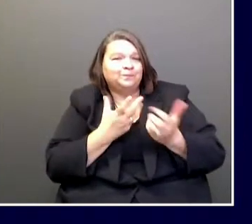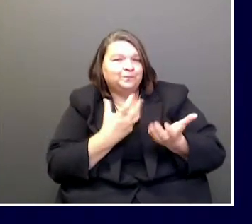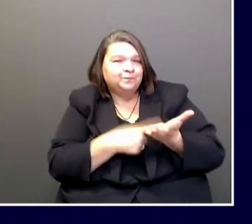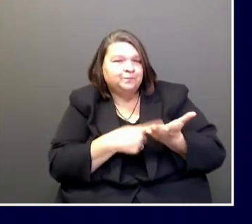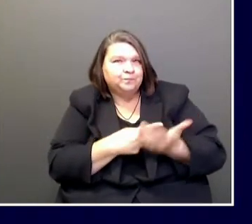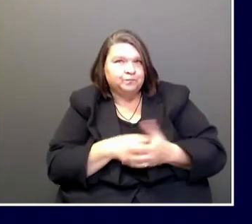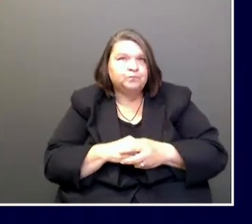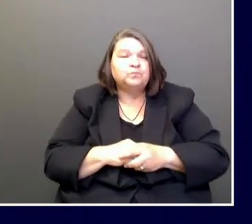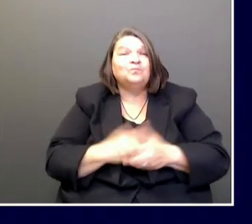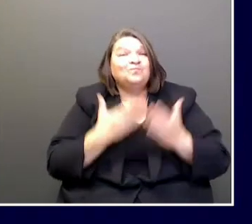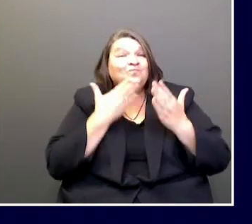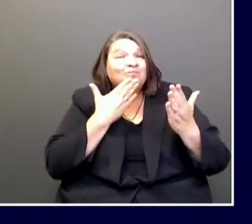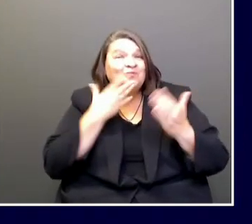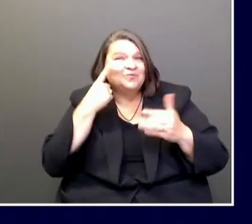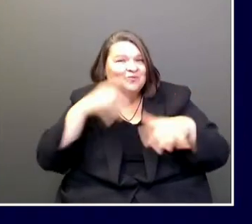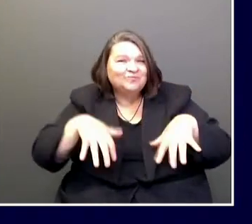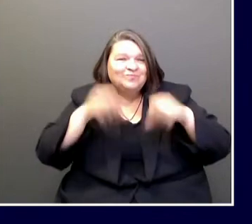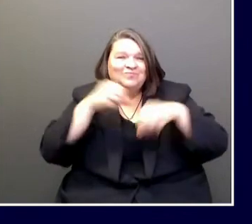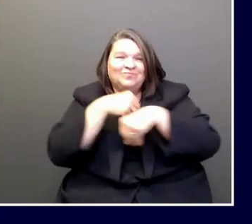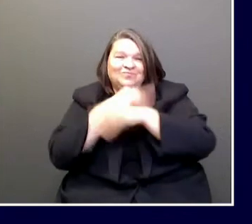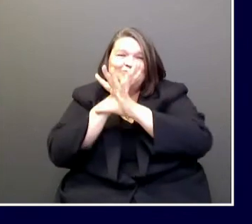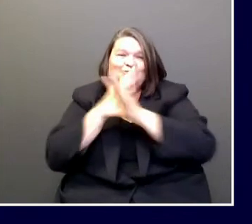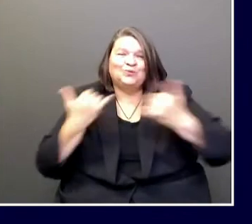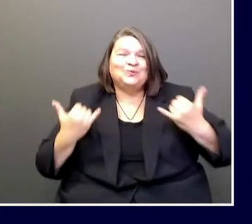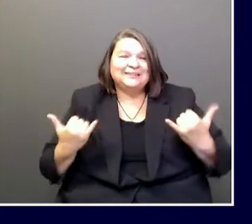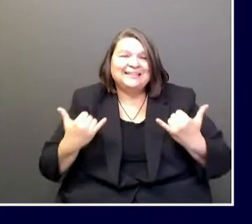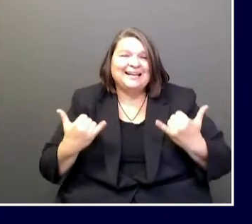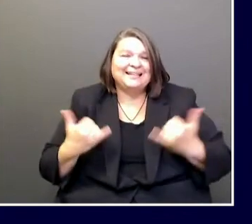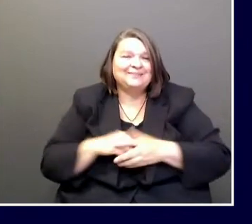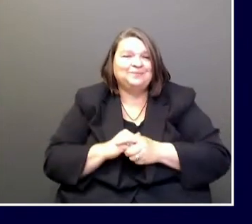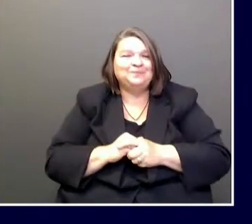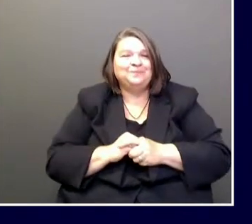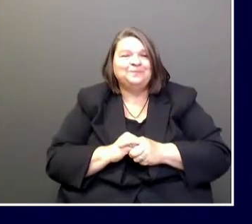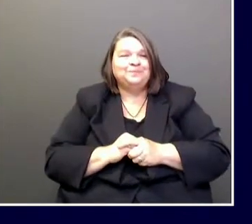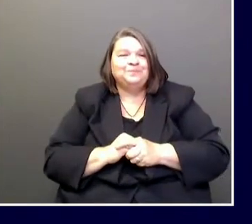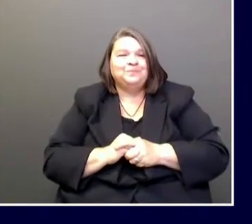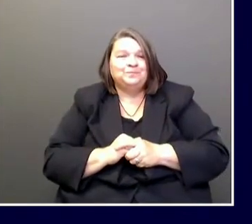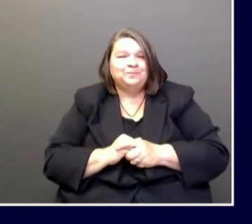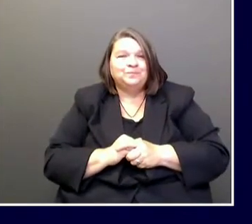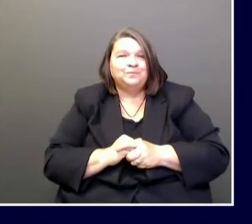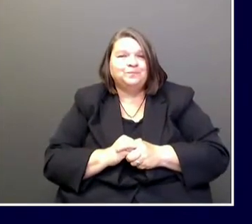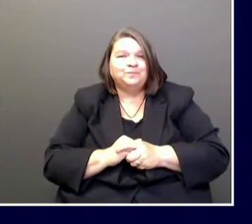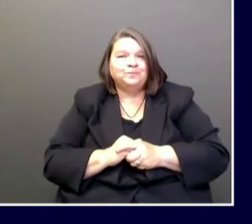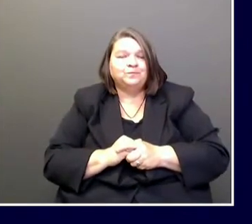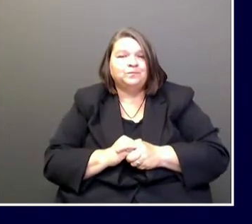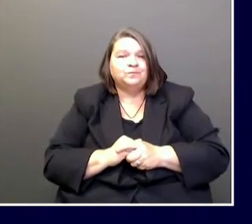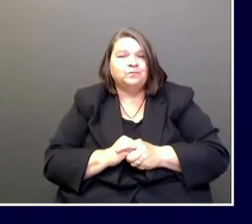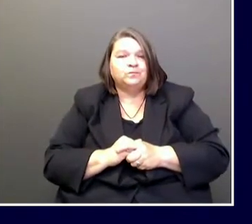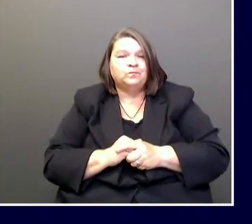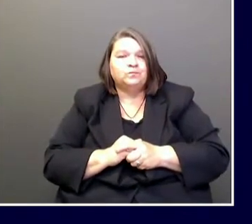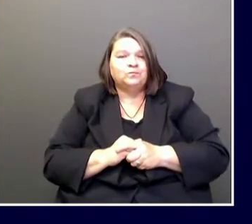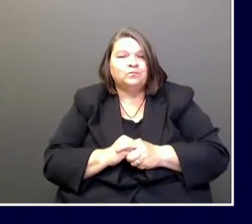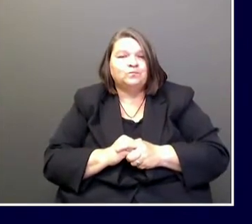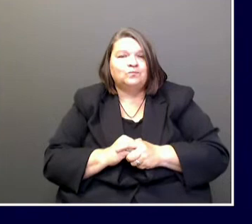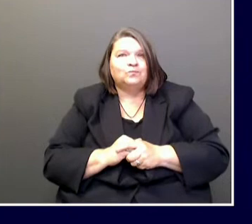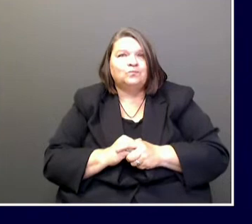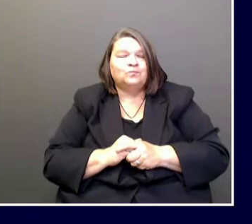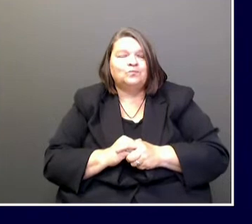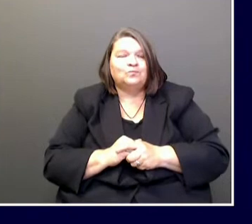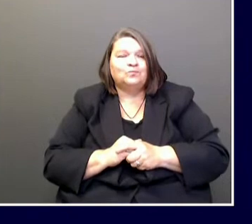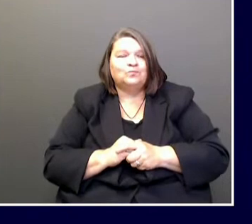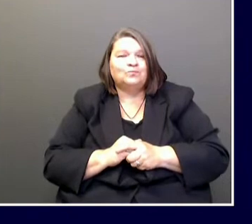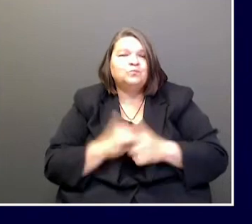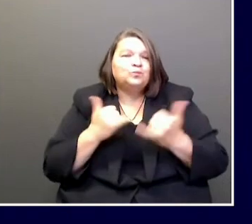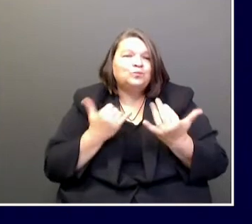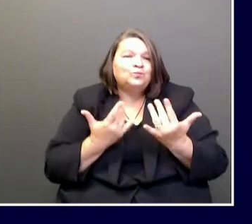today. I would love to know what some of the factors are that are driving cases in these